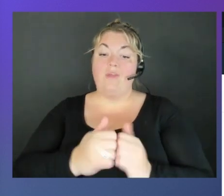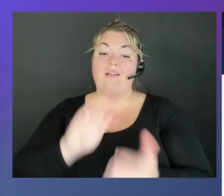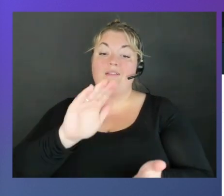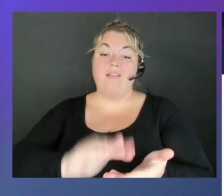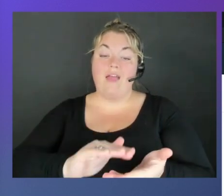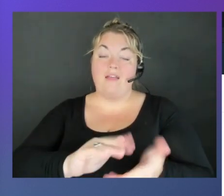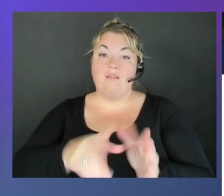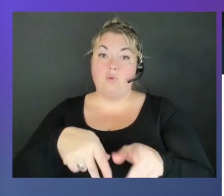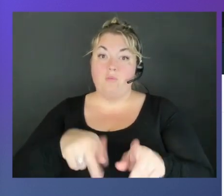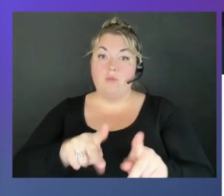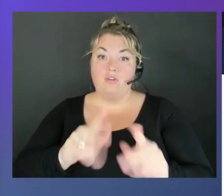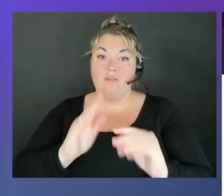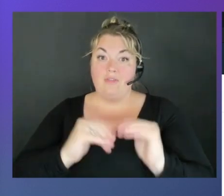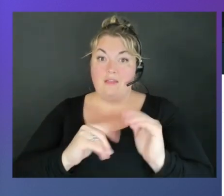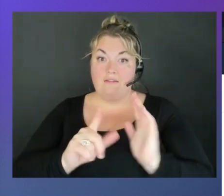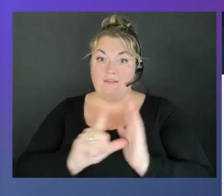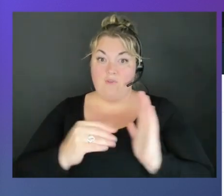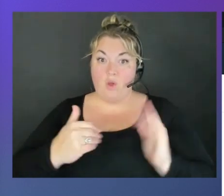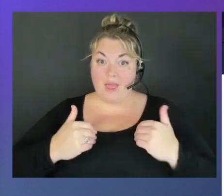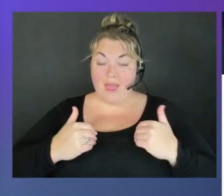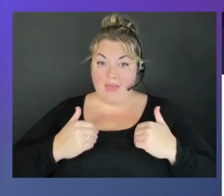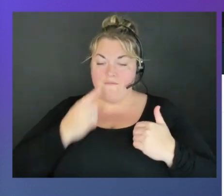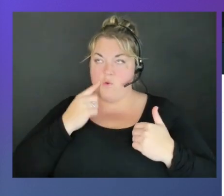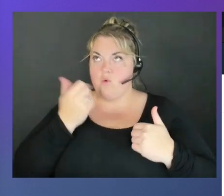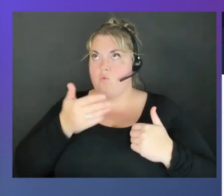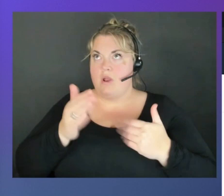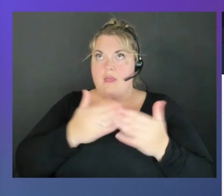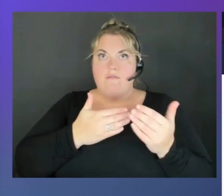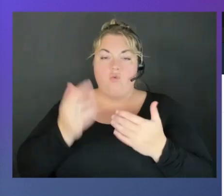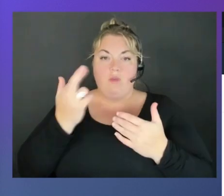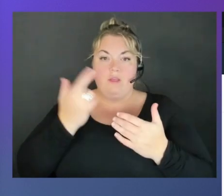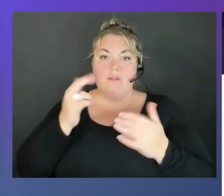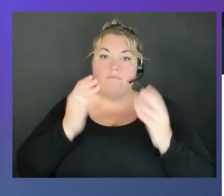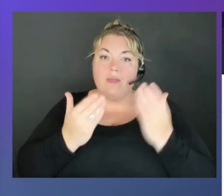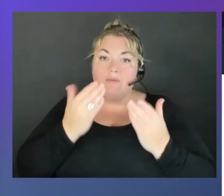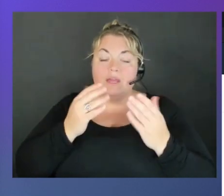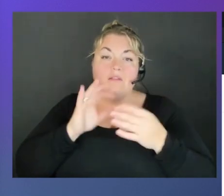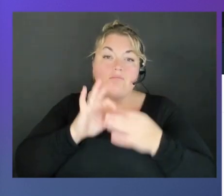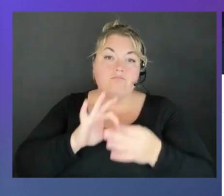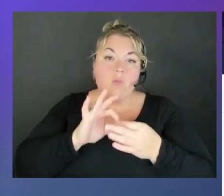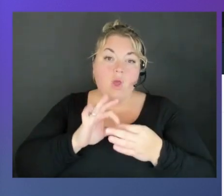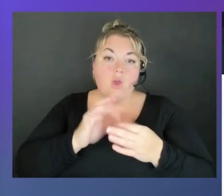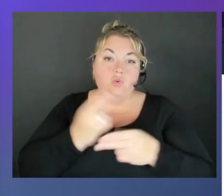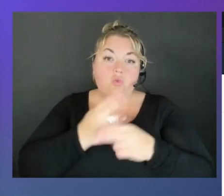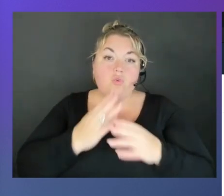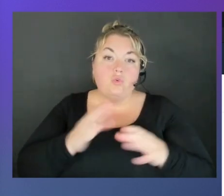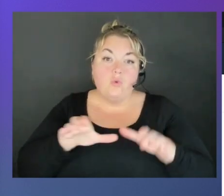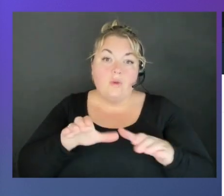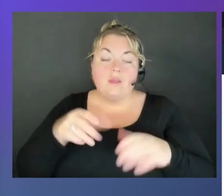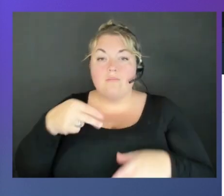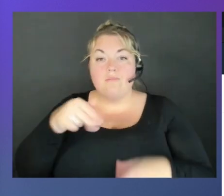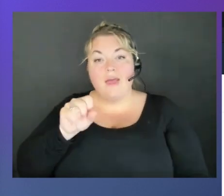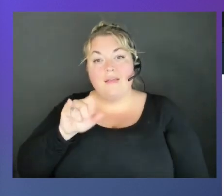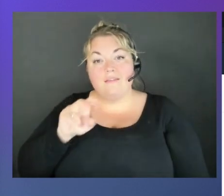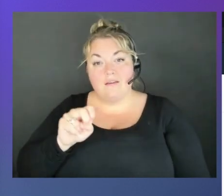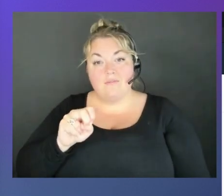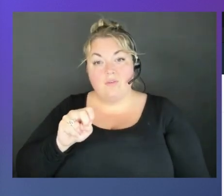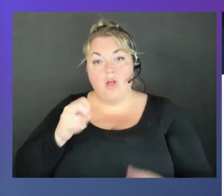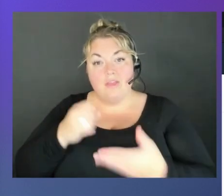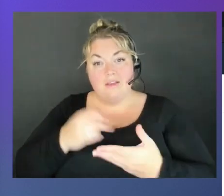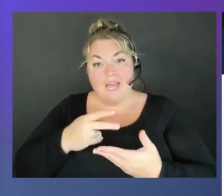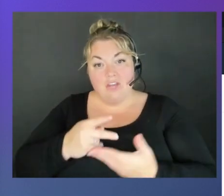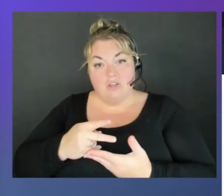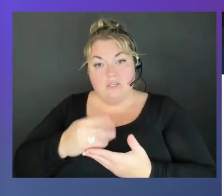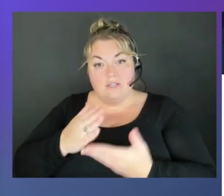default have, for whatever reason, maybe it has to do with a user who's doing pass-through authentication in some way. There's an option for you to be even